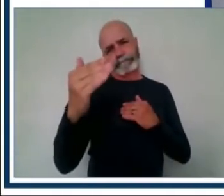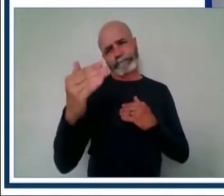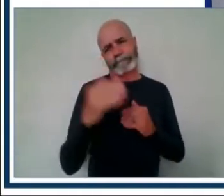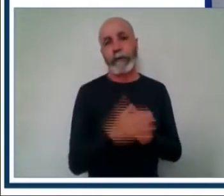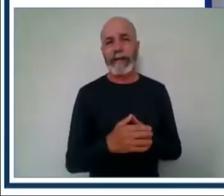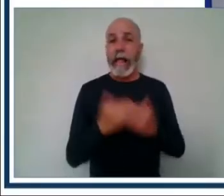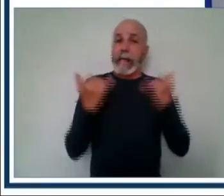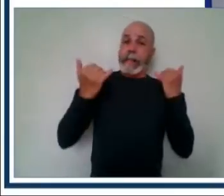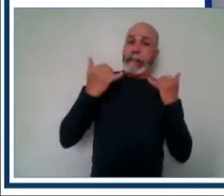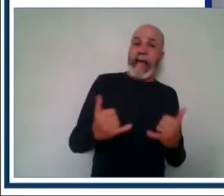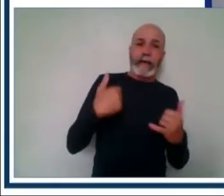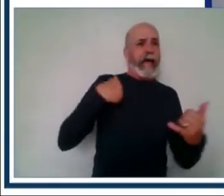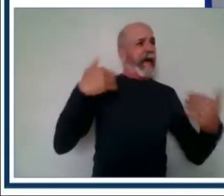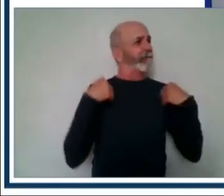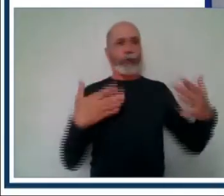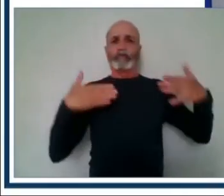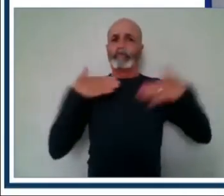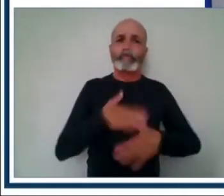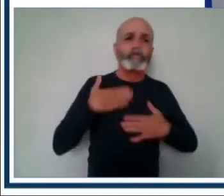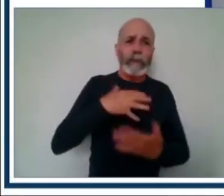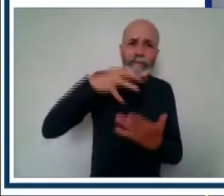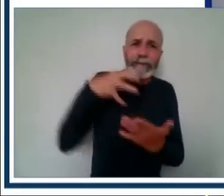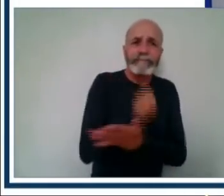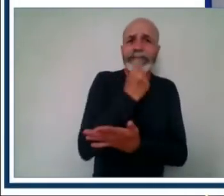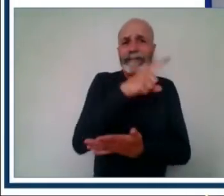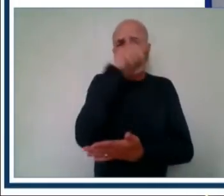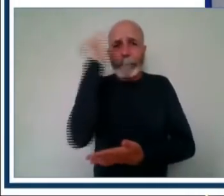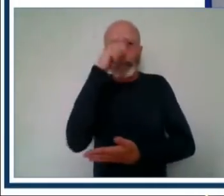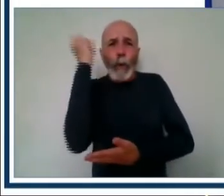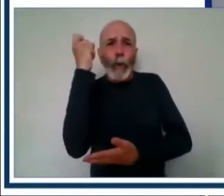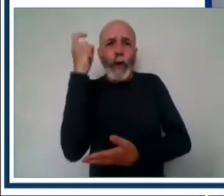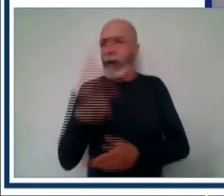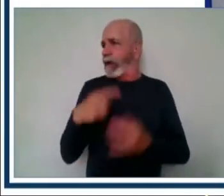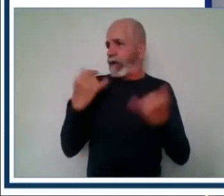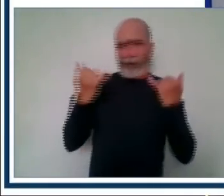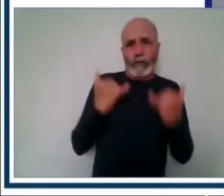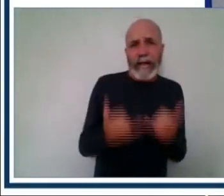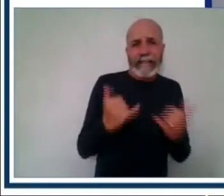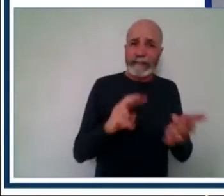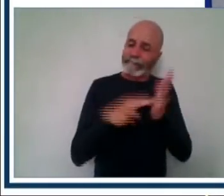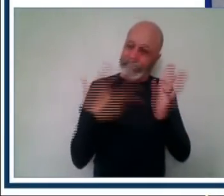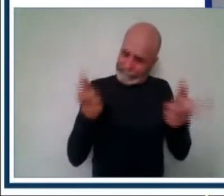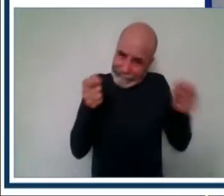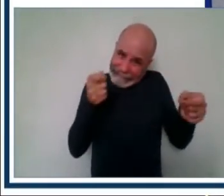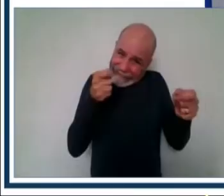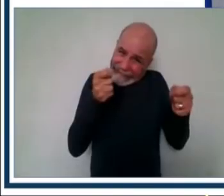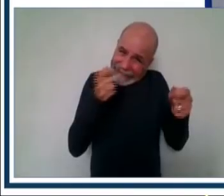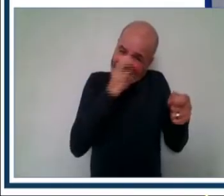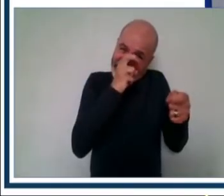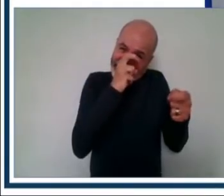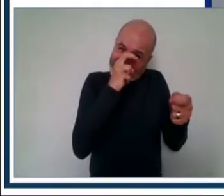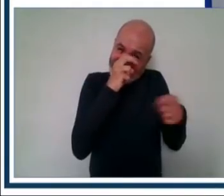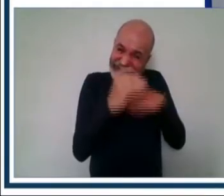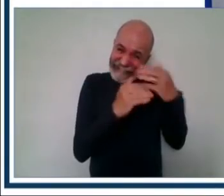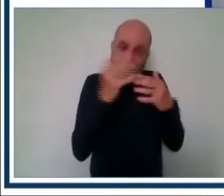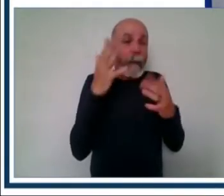that we have better epidemiology at the time, then we can look at the discussion of a potential bubble. It's just not on the